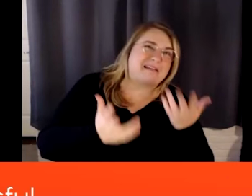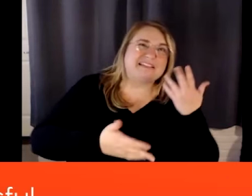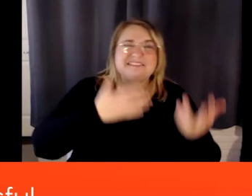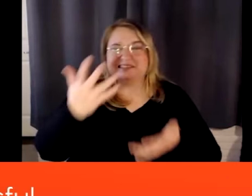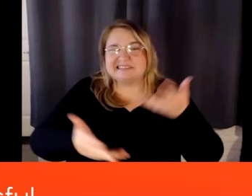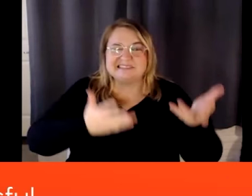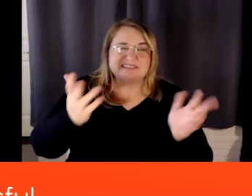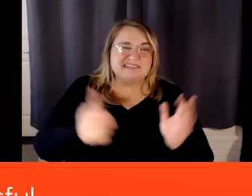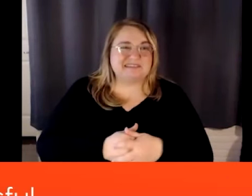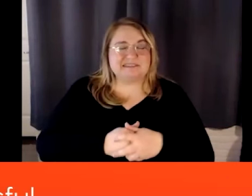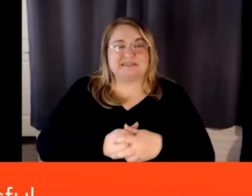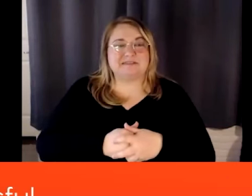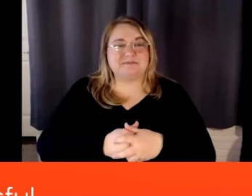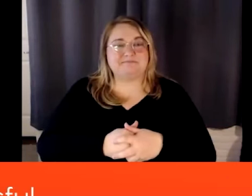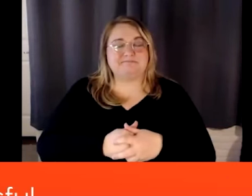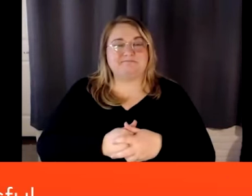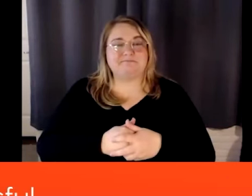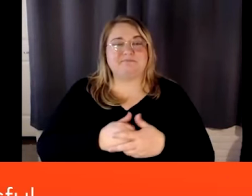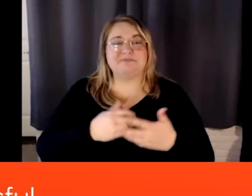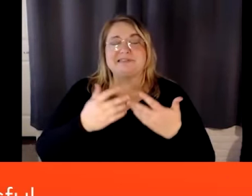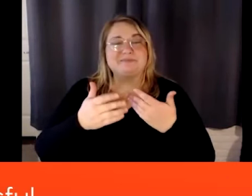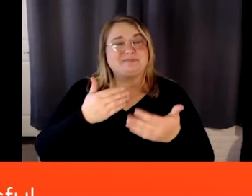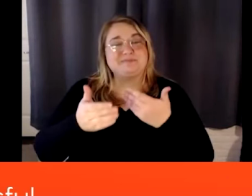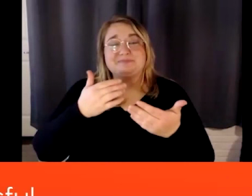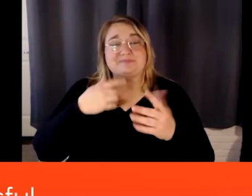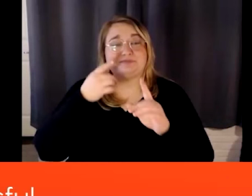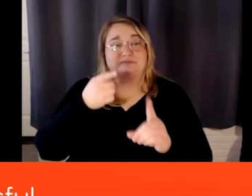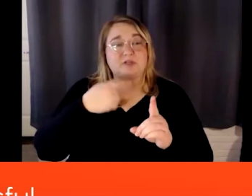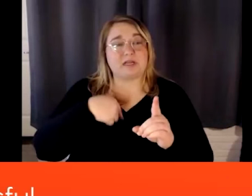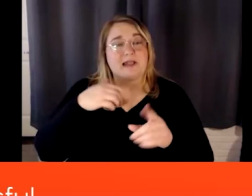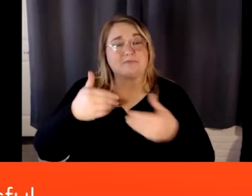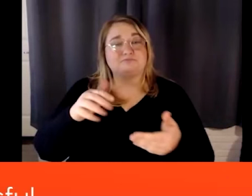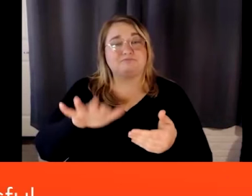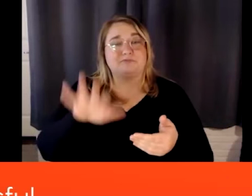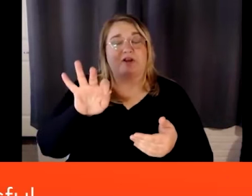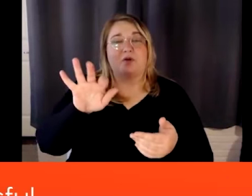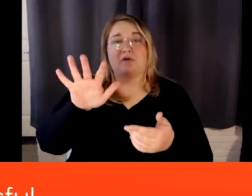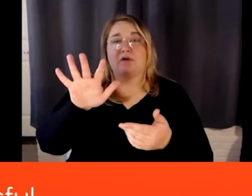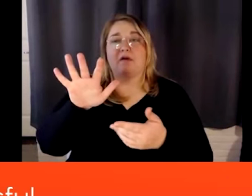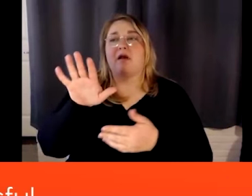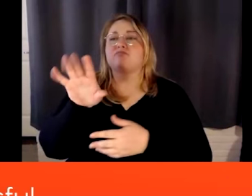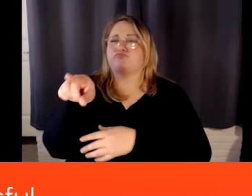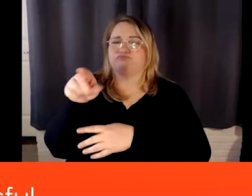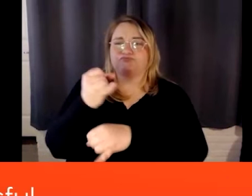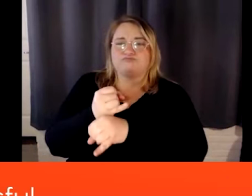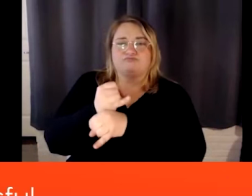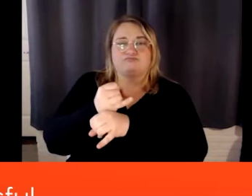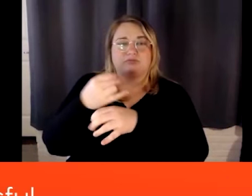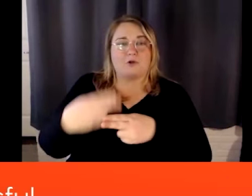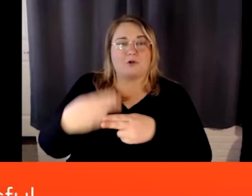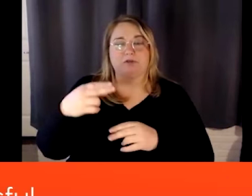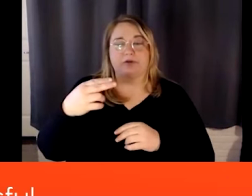Anyway, I found myself at a institution called WGU, Western Governors